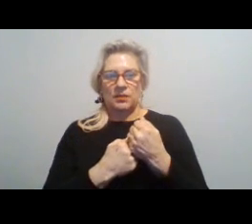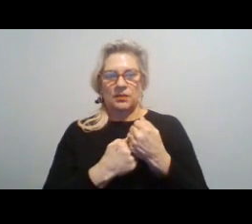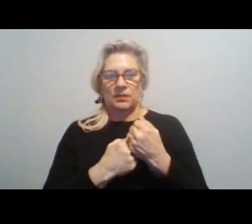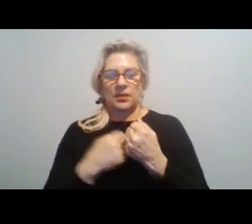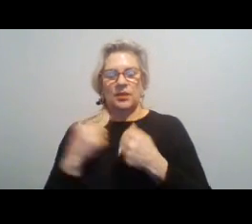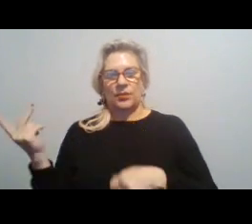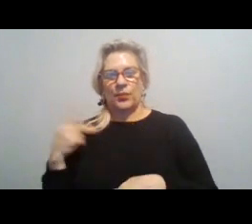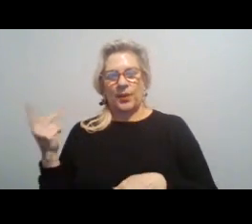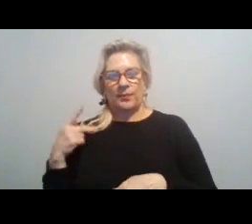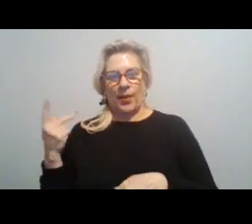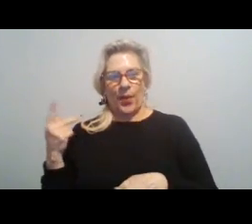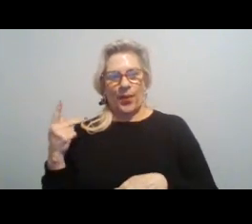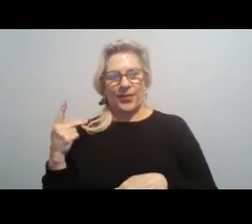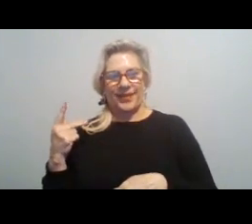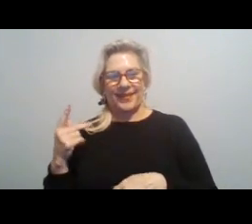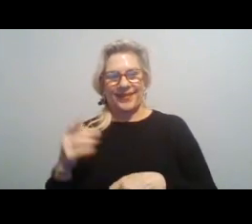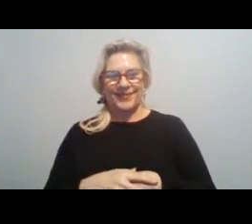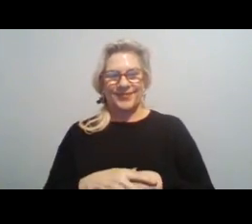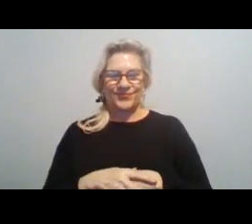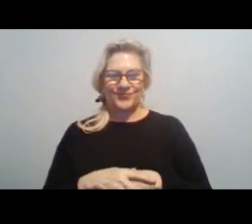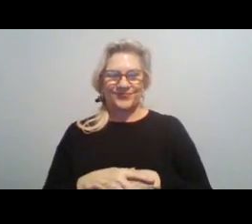to.